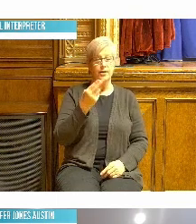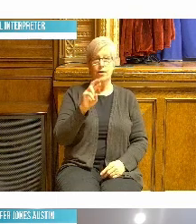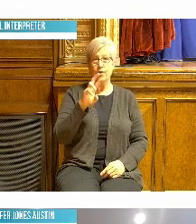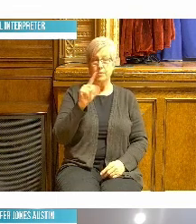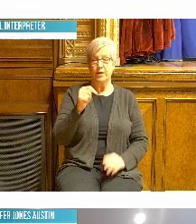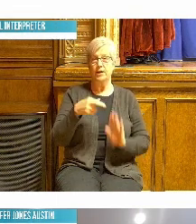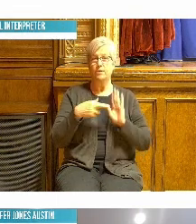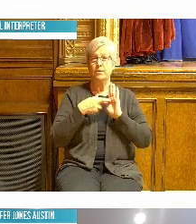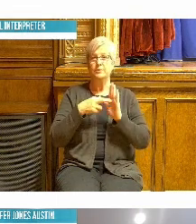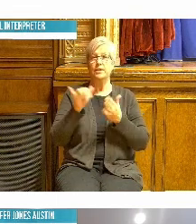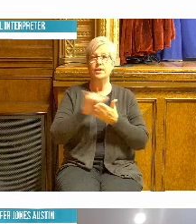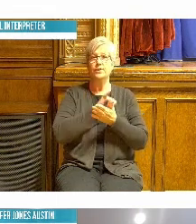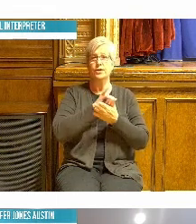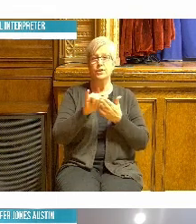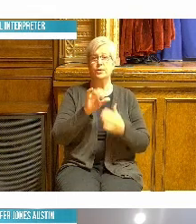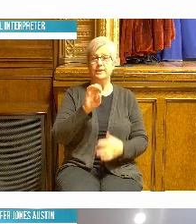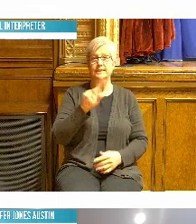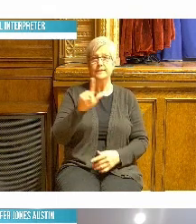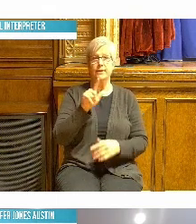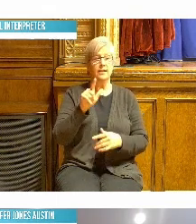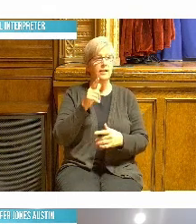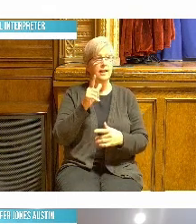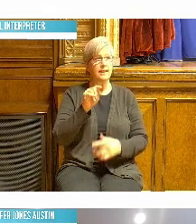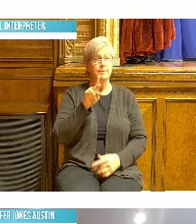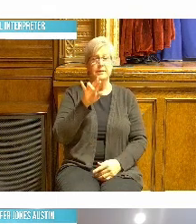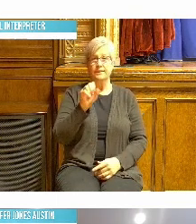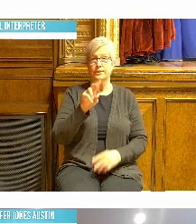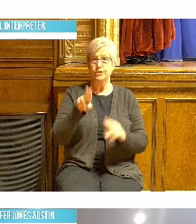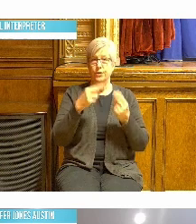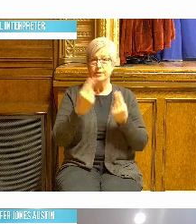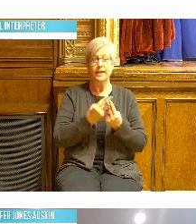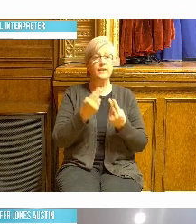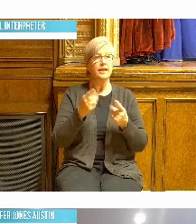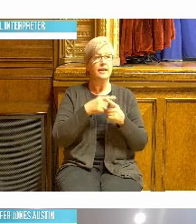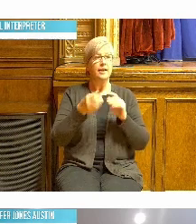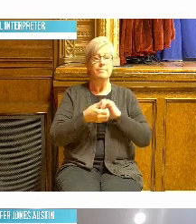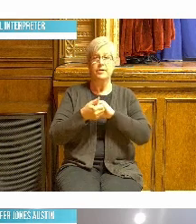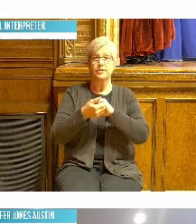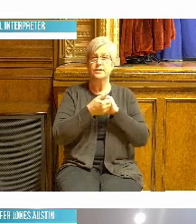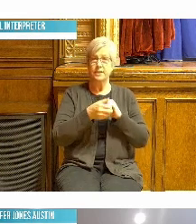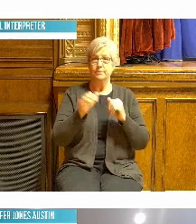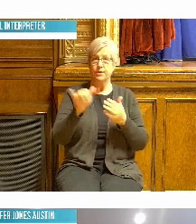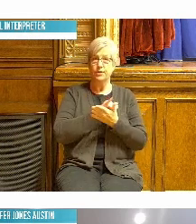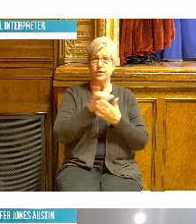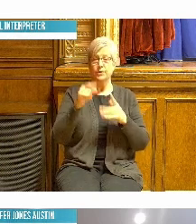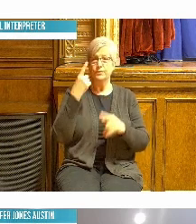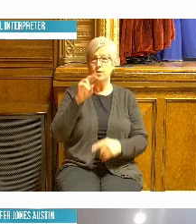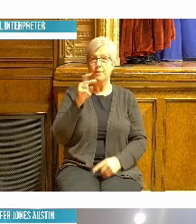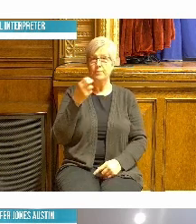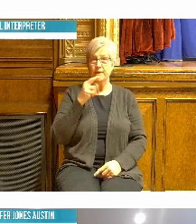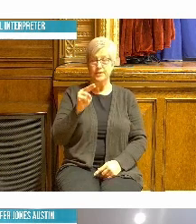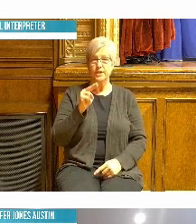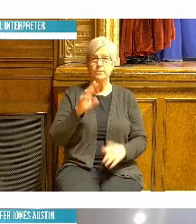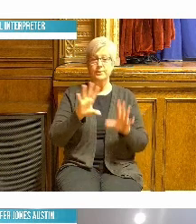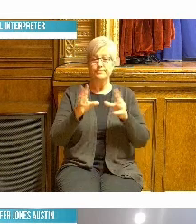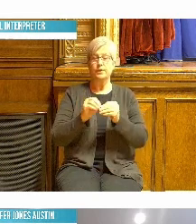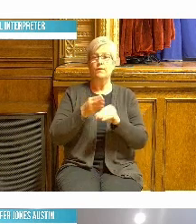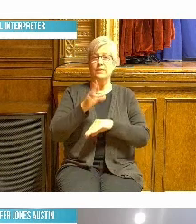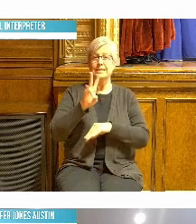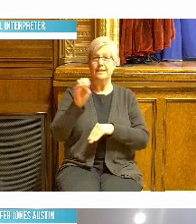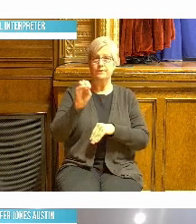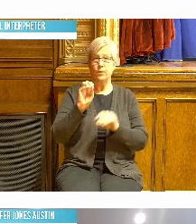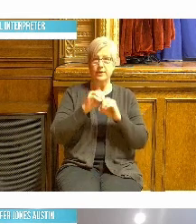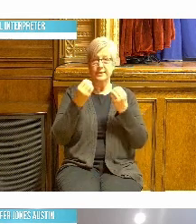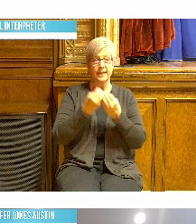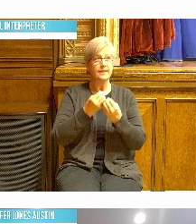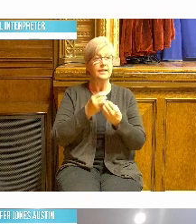Civil Liberties Union's Racial Justice Center, and in partnership with New Yorkers for Reparations, which is a coalition with over 70 organizations committed